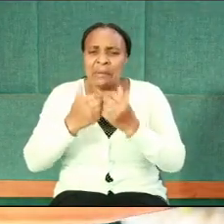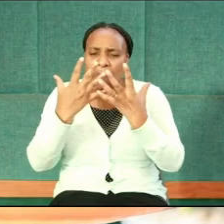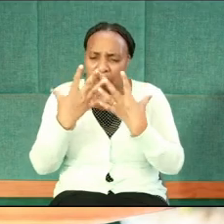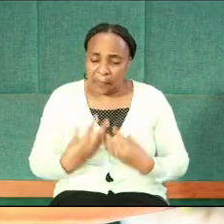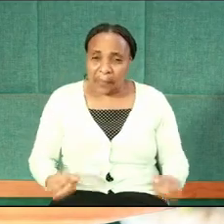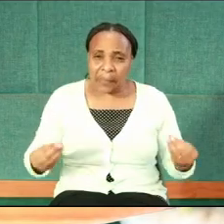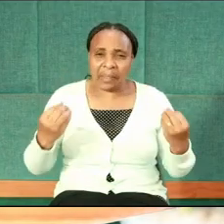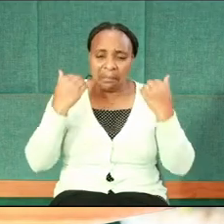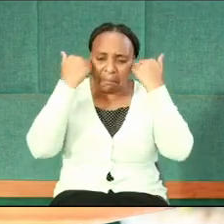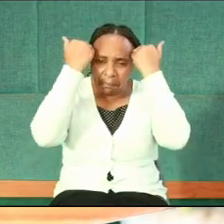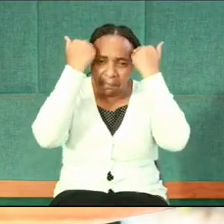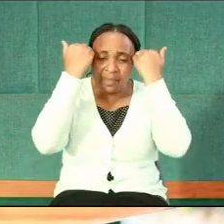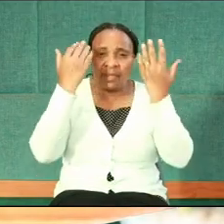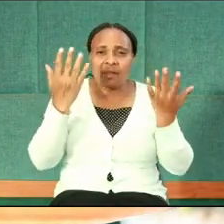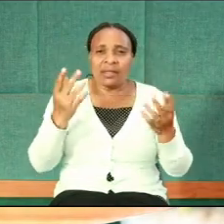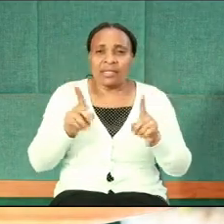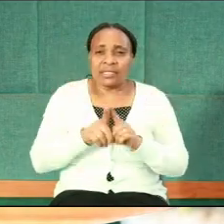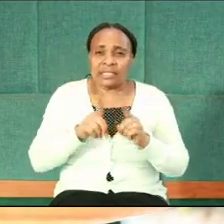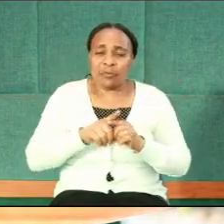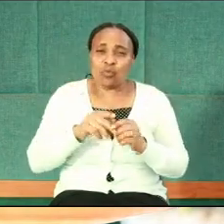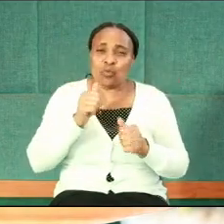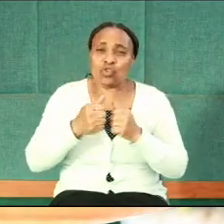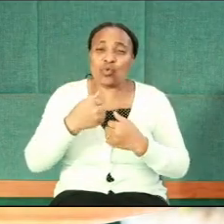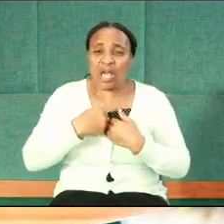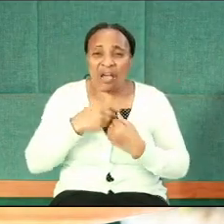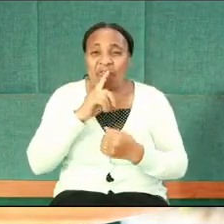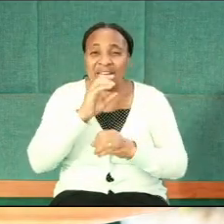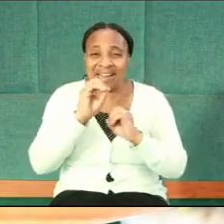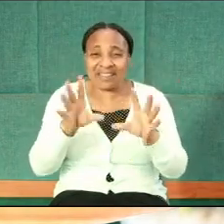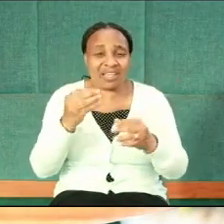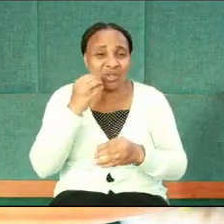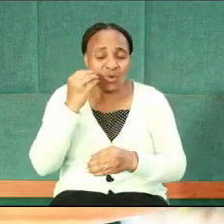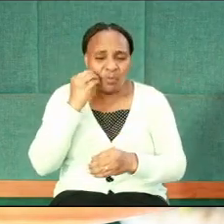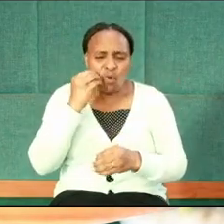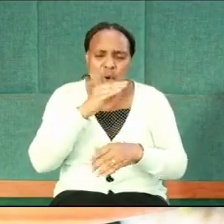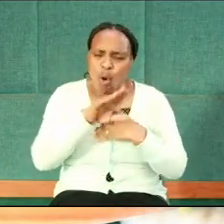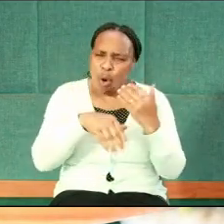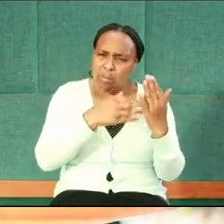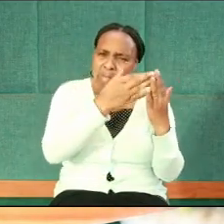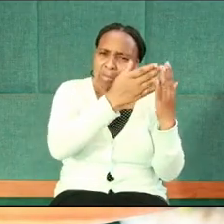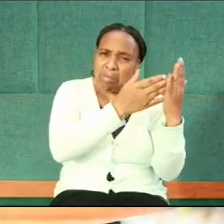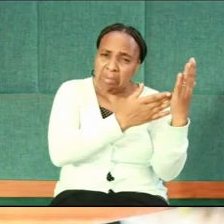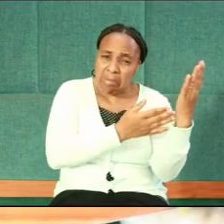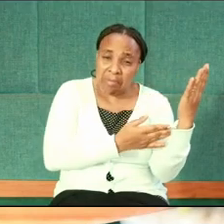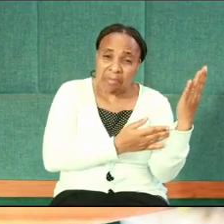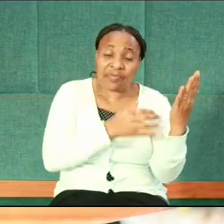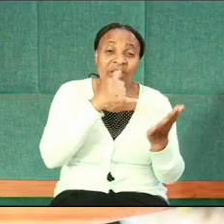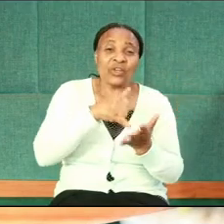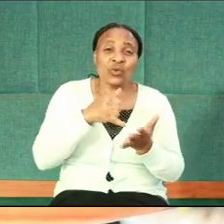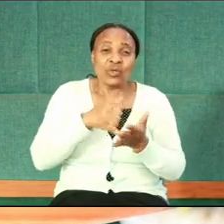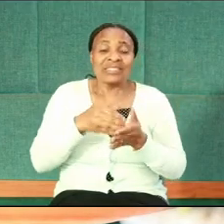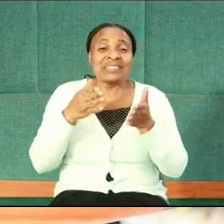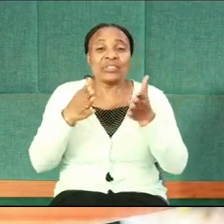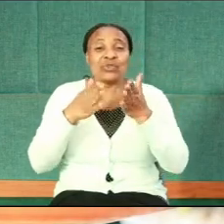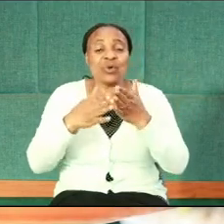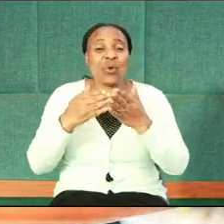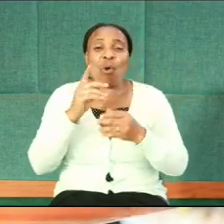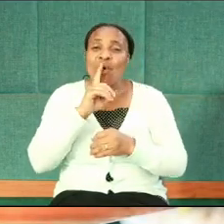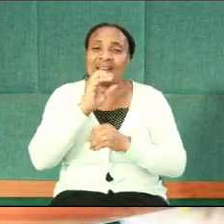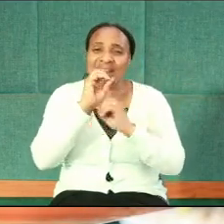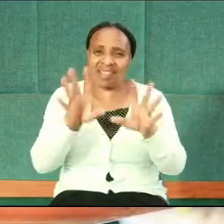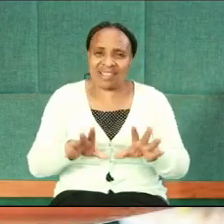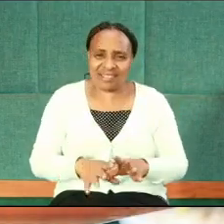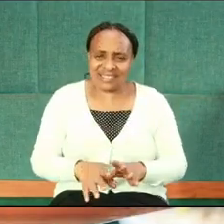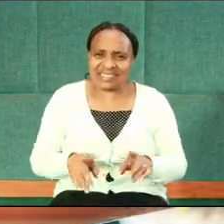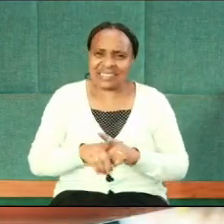disorders, substance-induced somatoform disorders, and all that we talked about, including sexual disorders and even sometimes